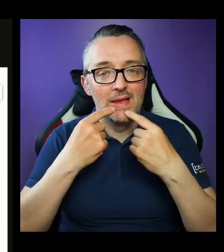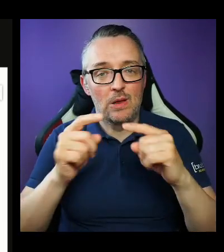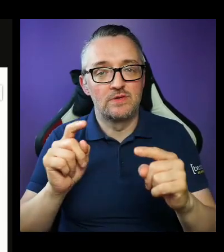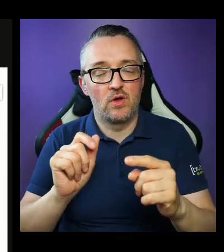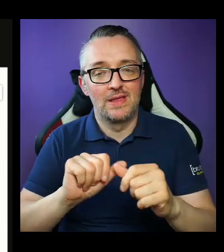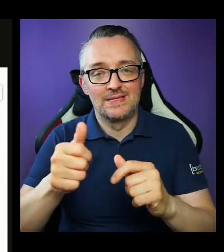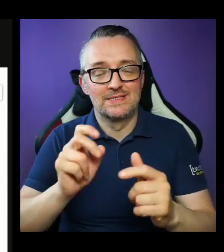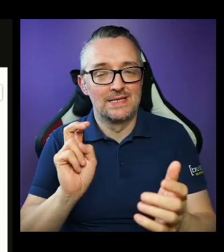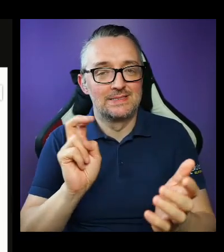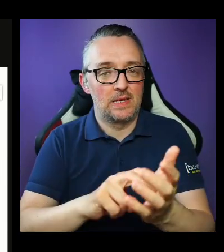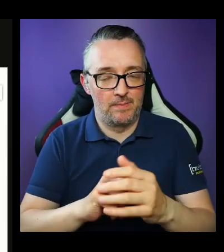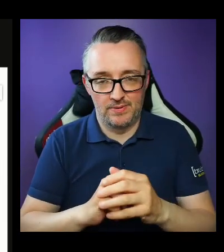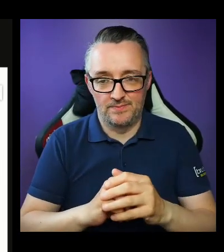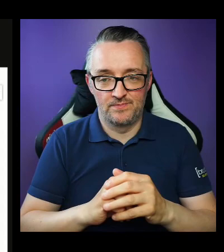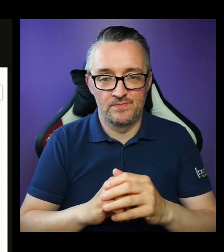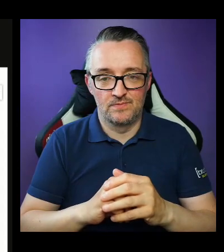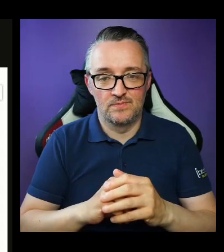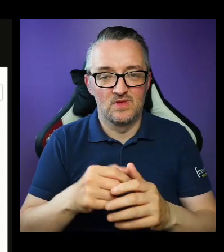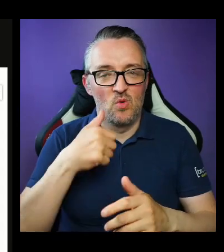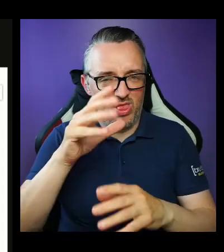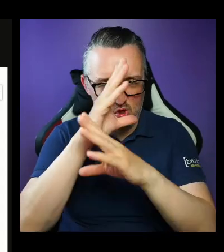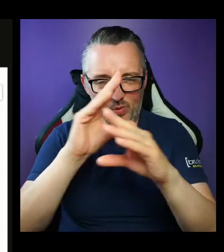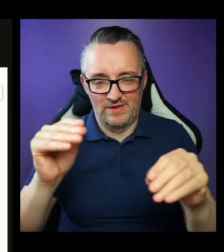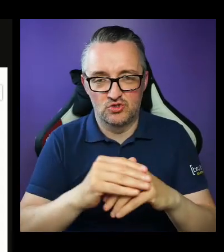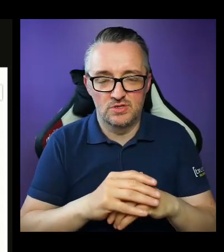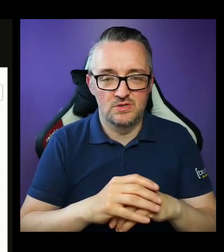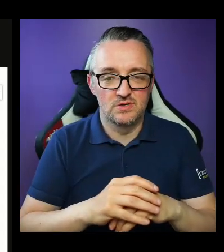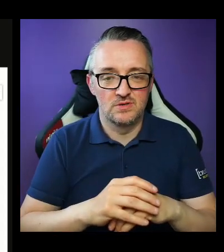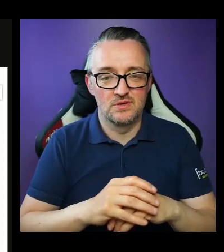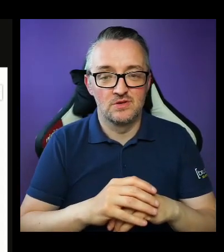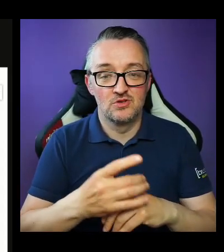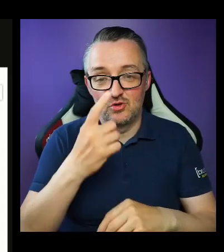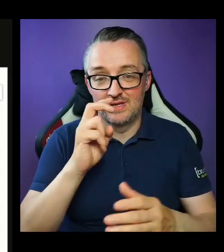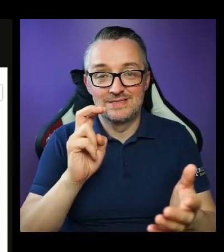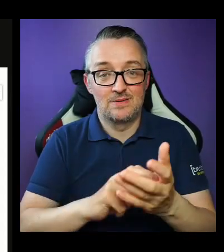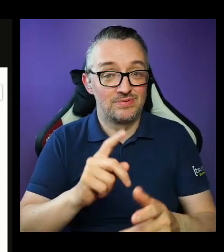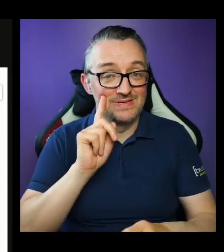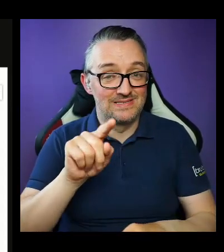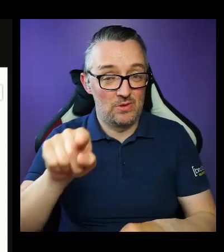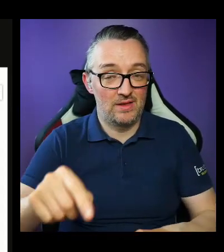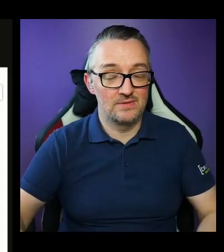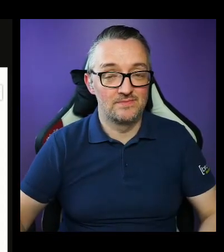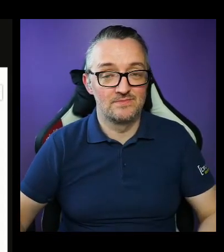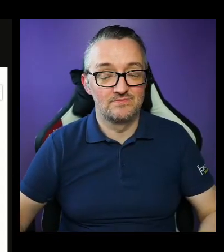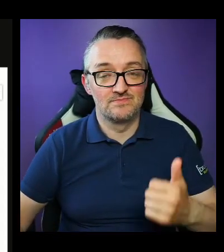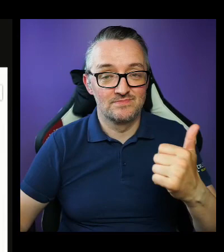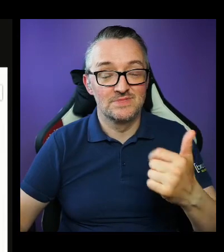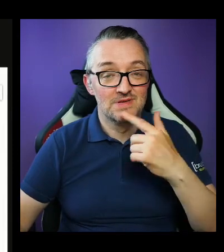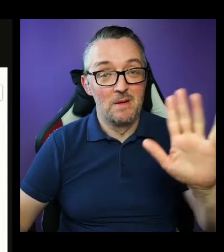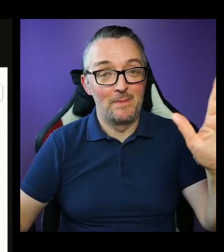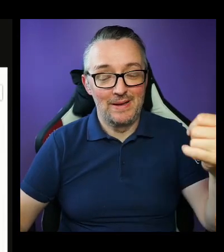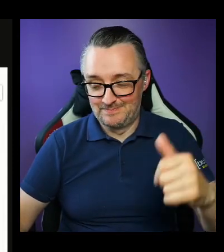next meetup probably tonight, so you'll get a notification about it. And you can sign up and we'll see you there. Awesome. Well, bye